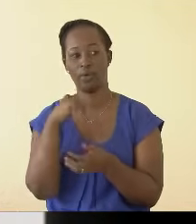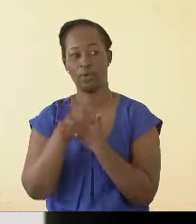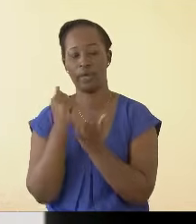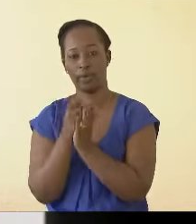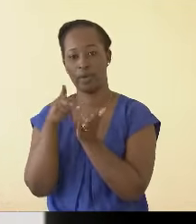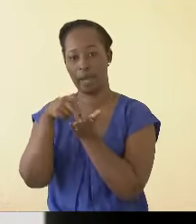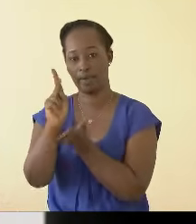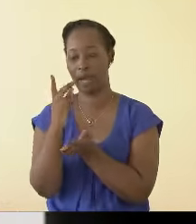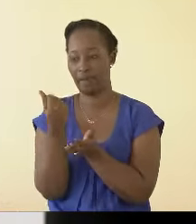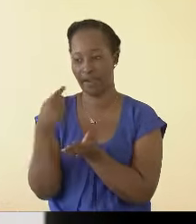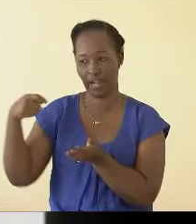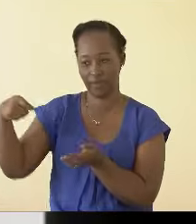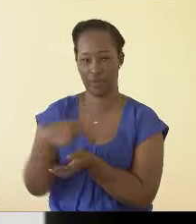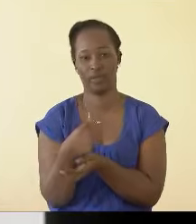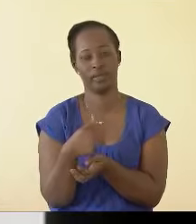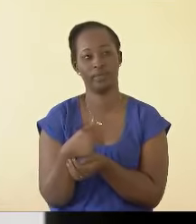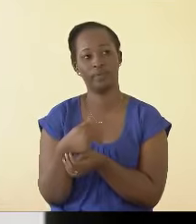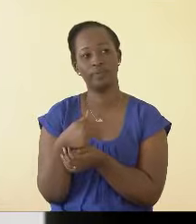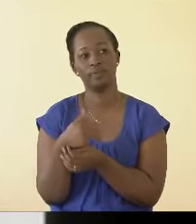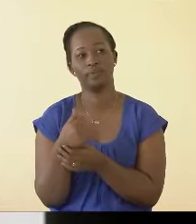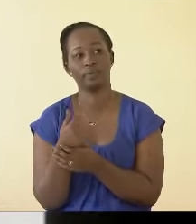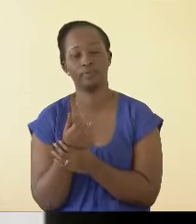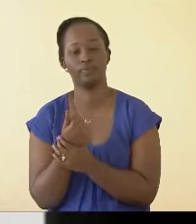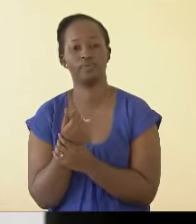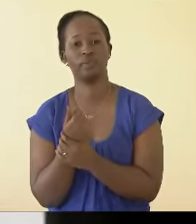paid. So you have to